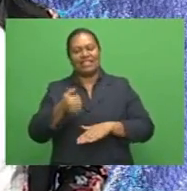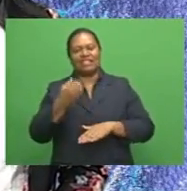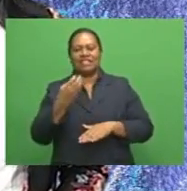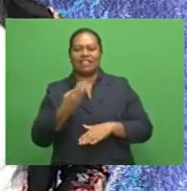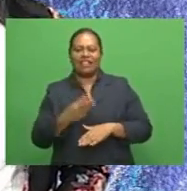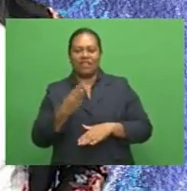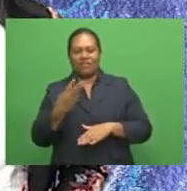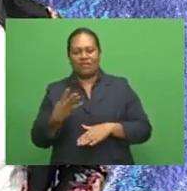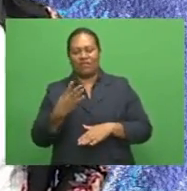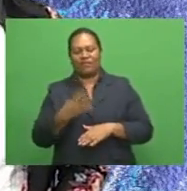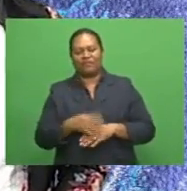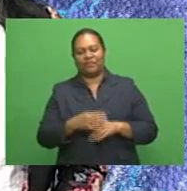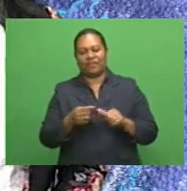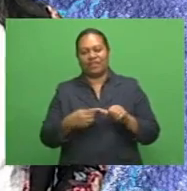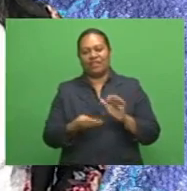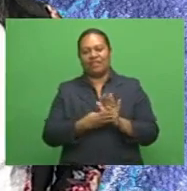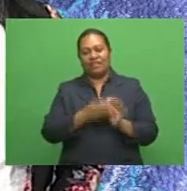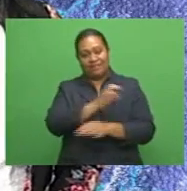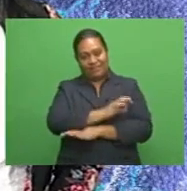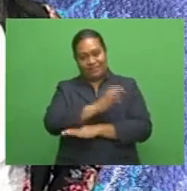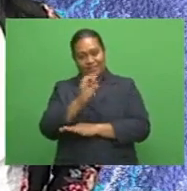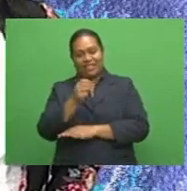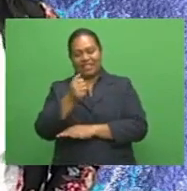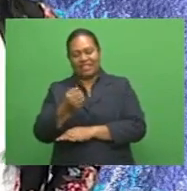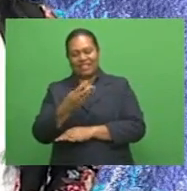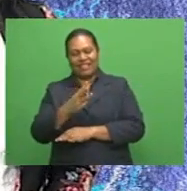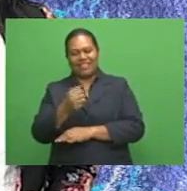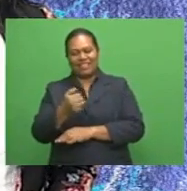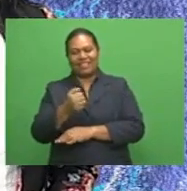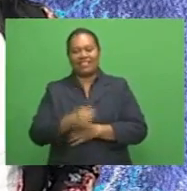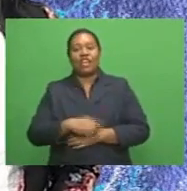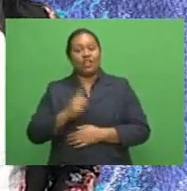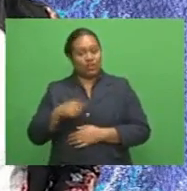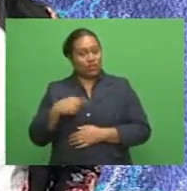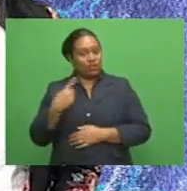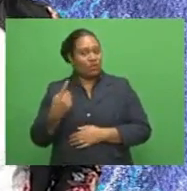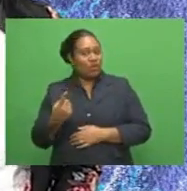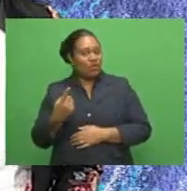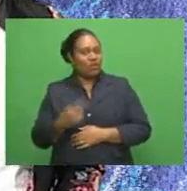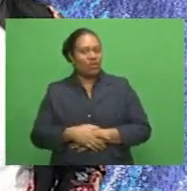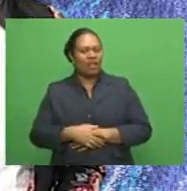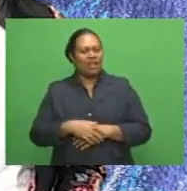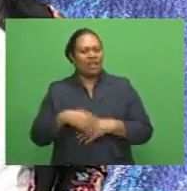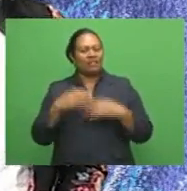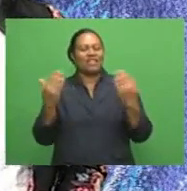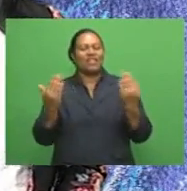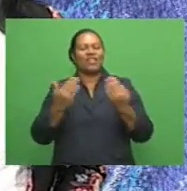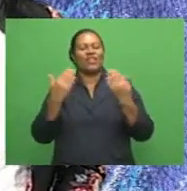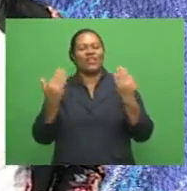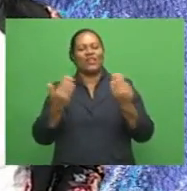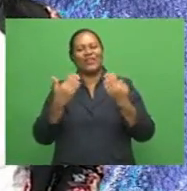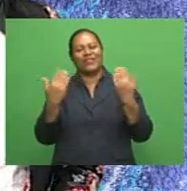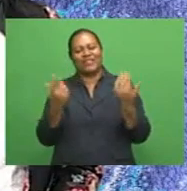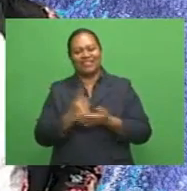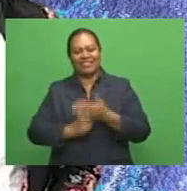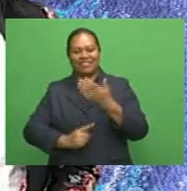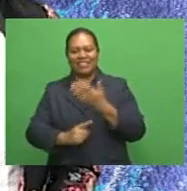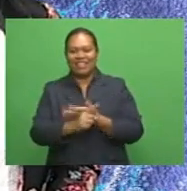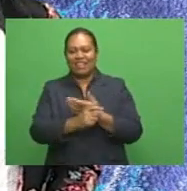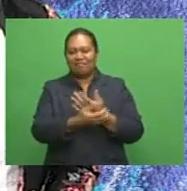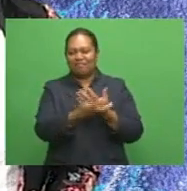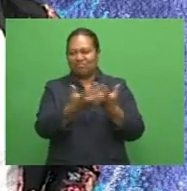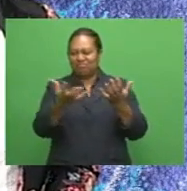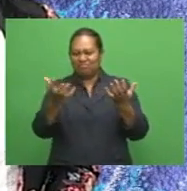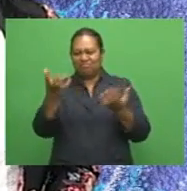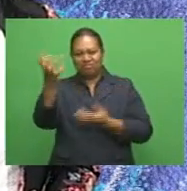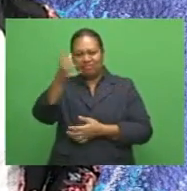a.m. Sunrise at 6:36. For tomorrow, it will be cool with the morning giving way to scattered showers.